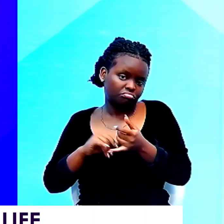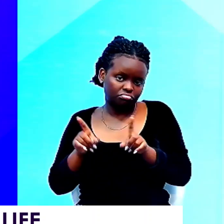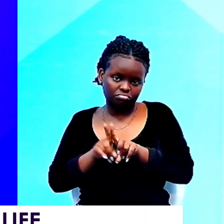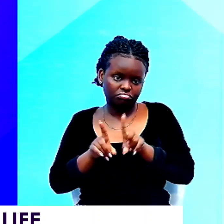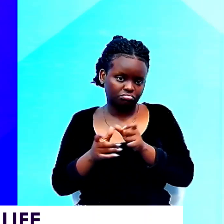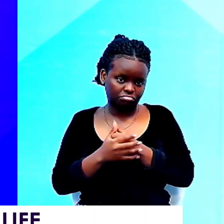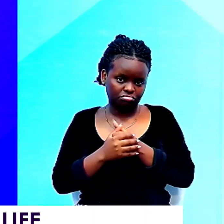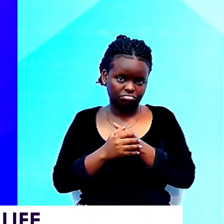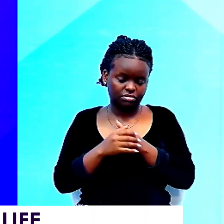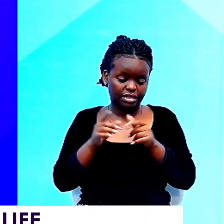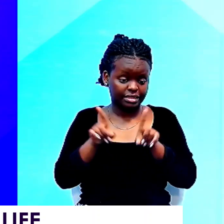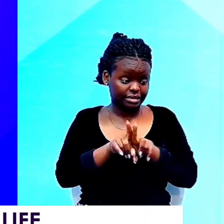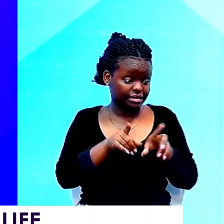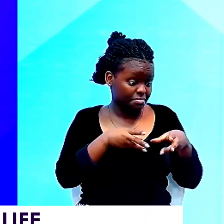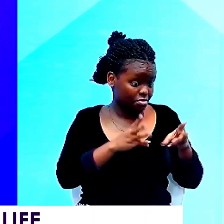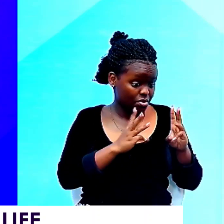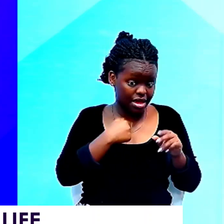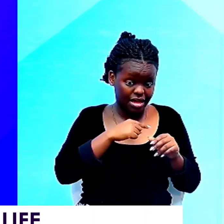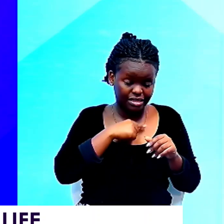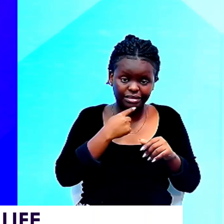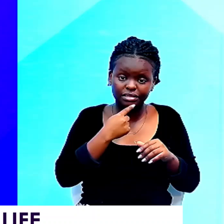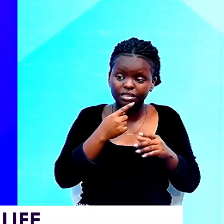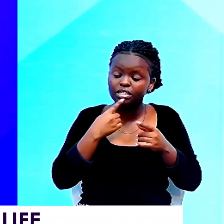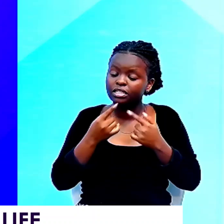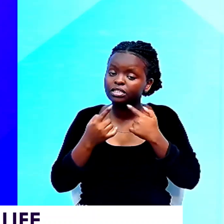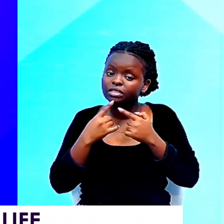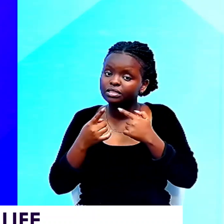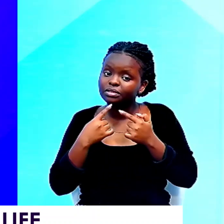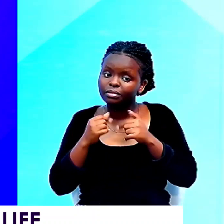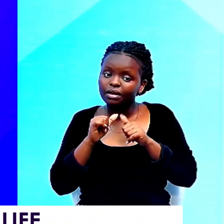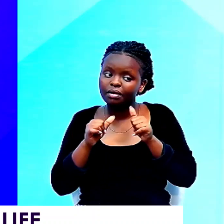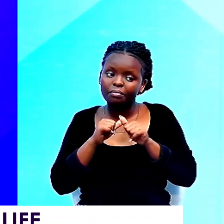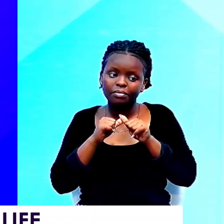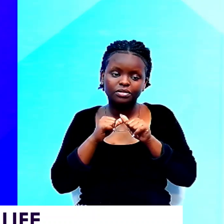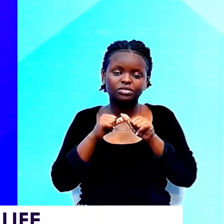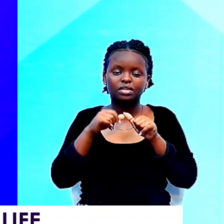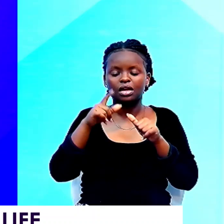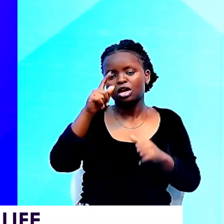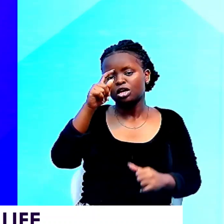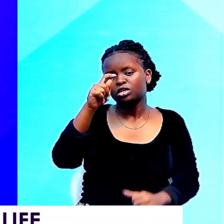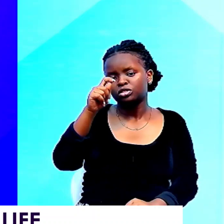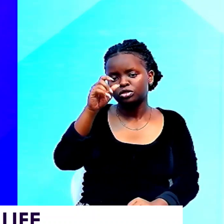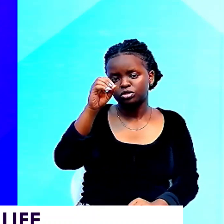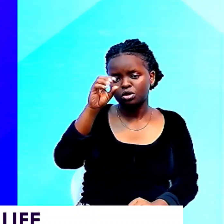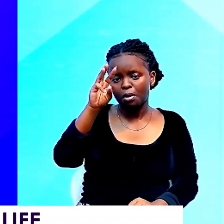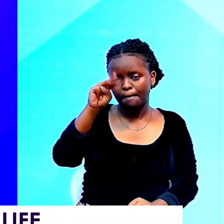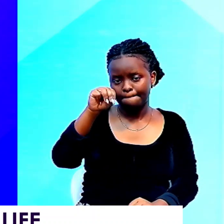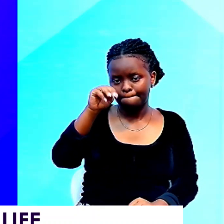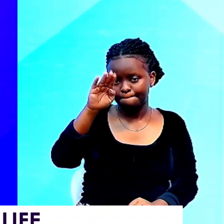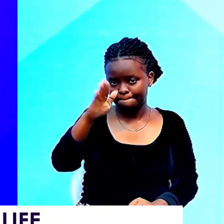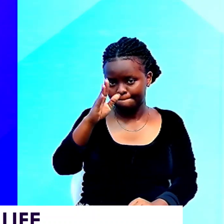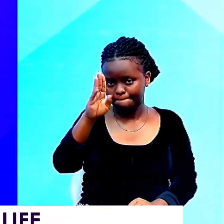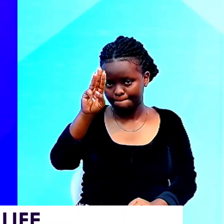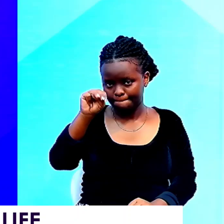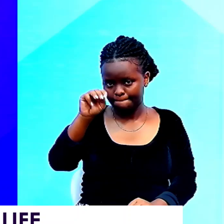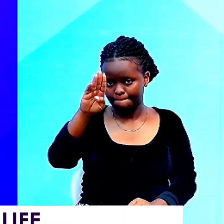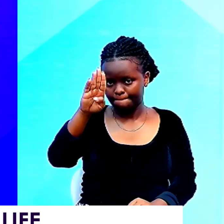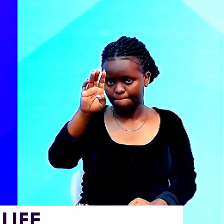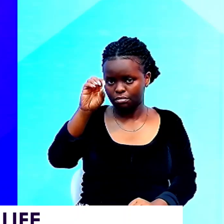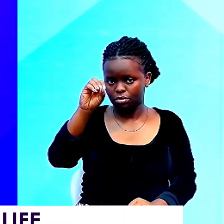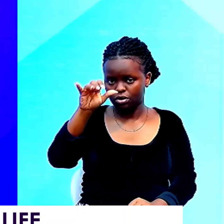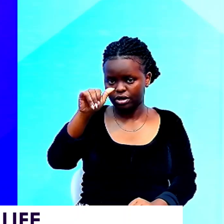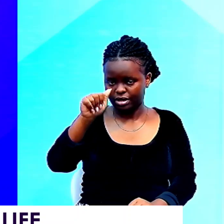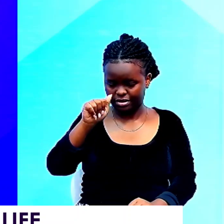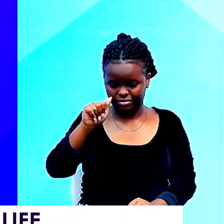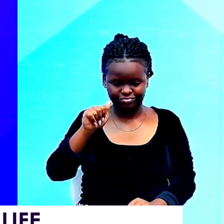are narrating the things that happened in Kenya. We're told of our people like Tom Mboya, Robert Ouko. Yes. You understand? Yes,